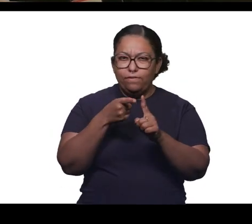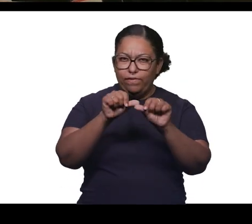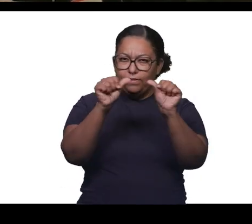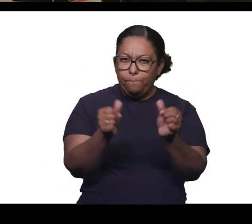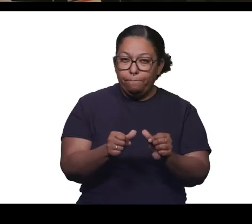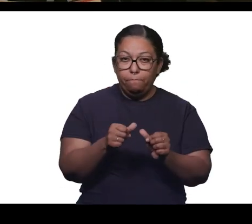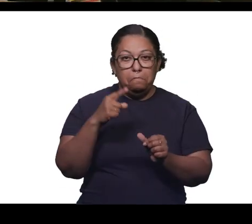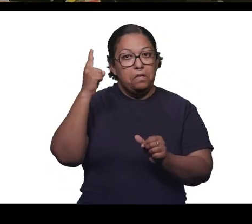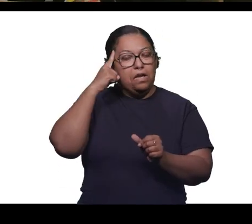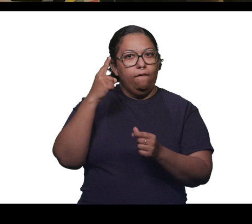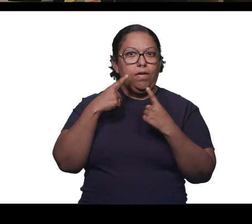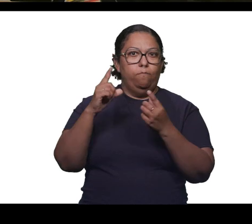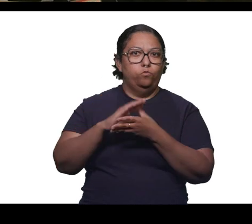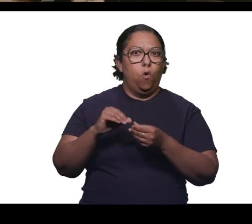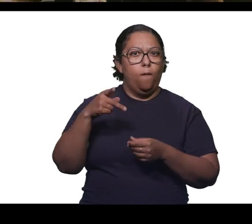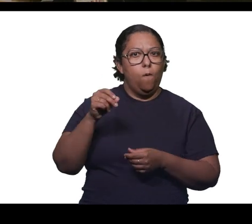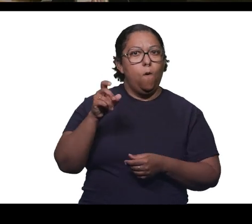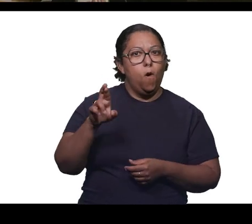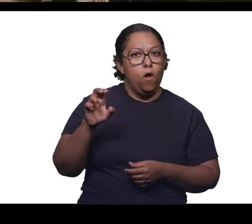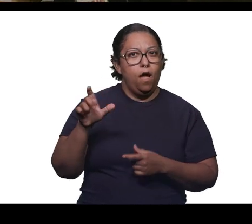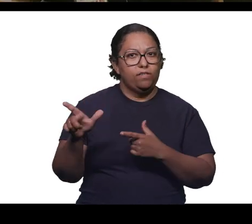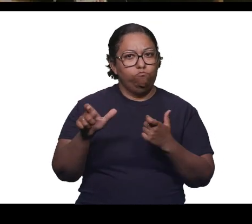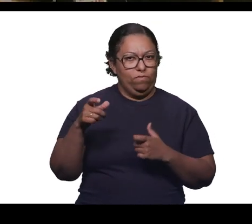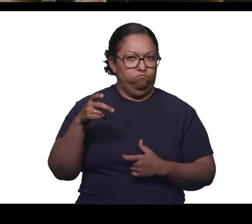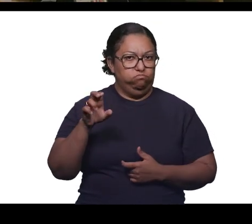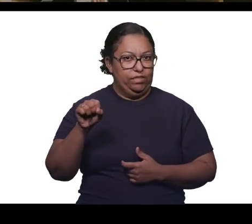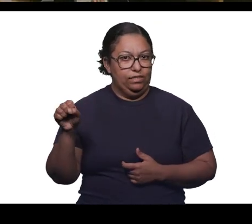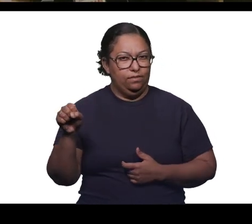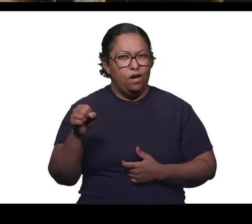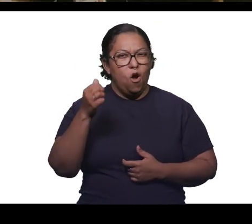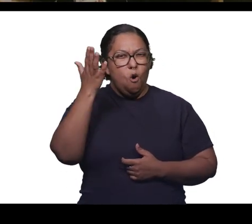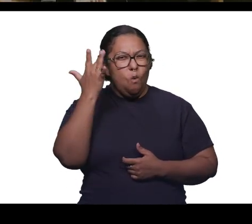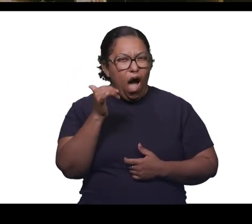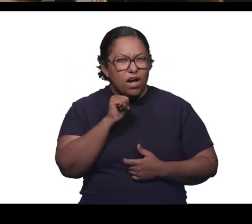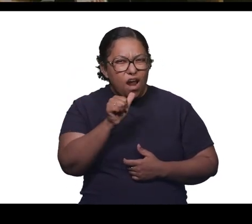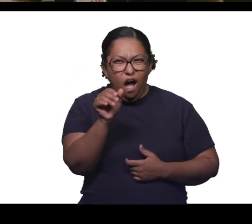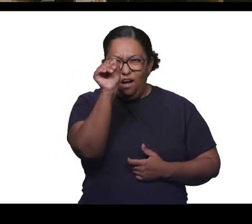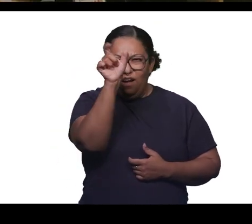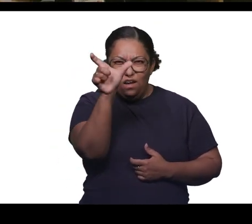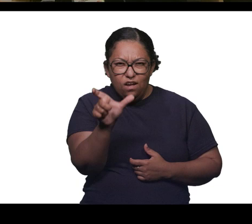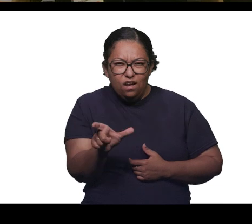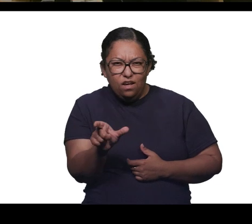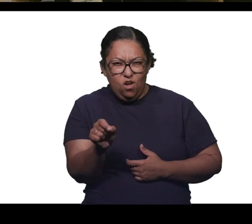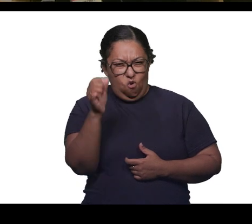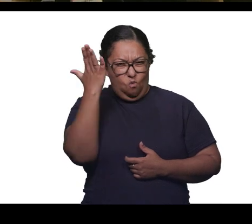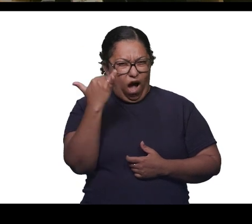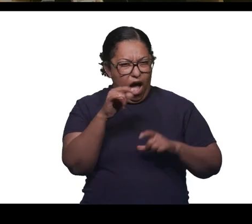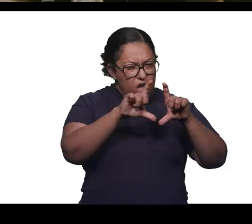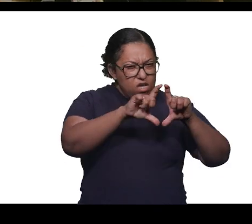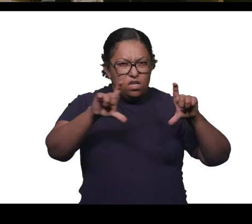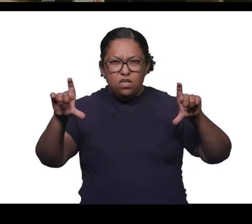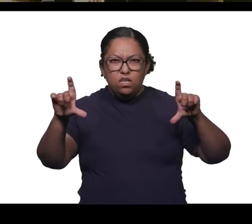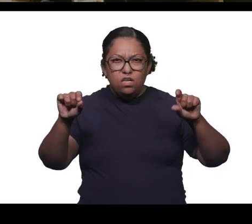Express, why isn't a portrait size shape? Why isn't it up and down? Why is it so successful as a horizontal